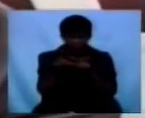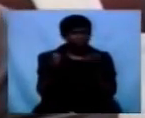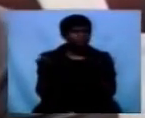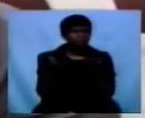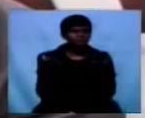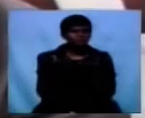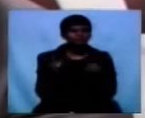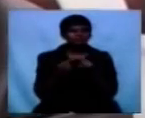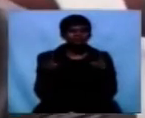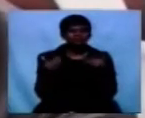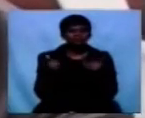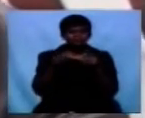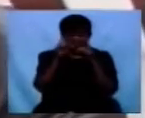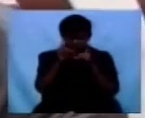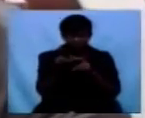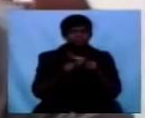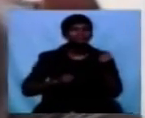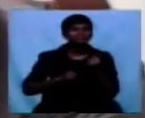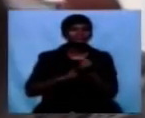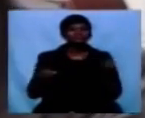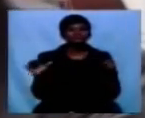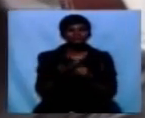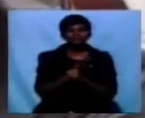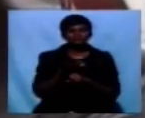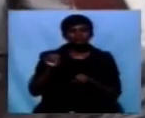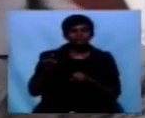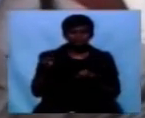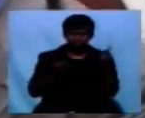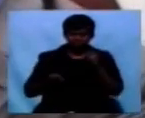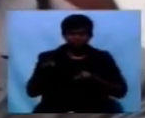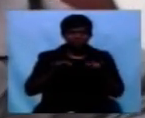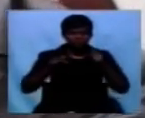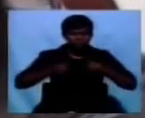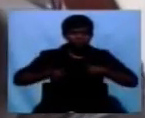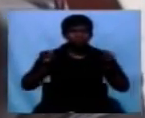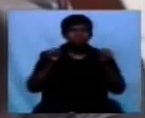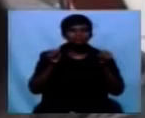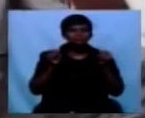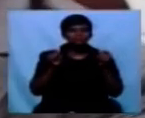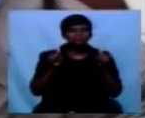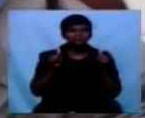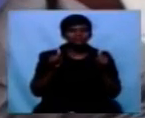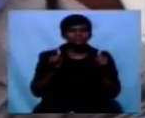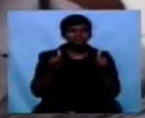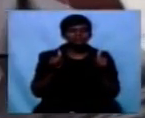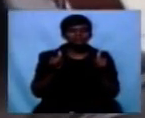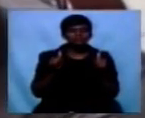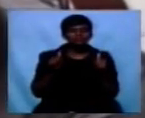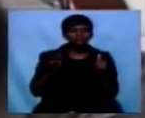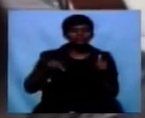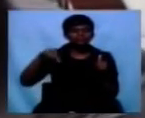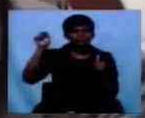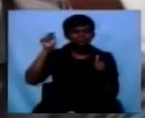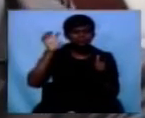are decisions that are backed, demand-driven by the people on the ground. I have been to your province. I've been to